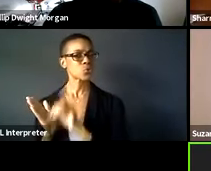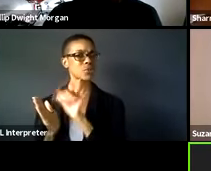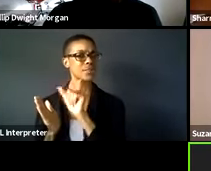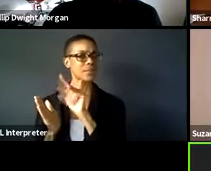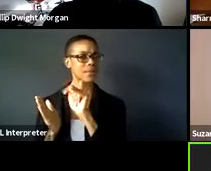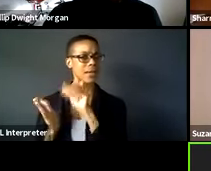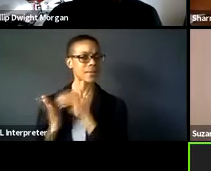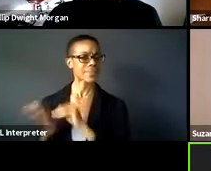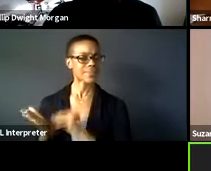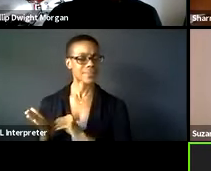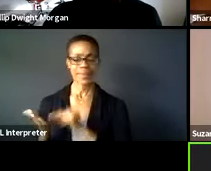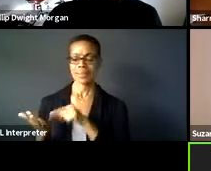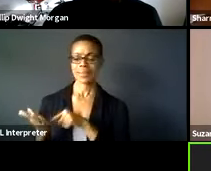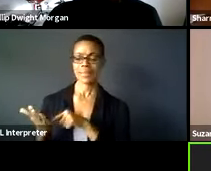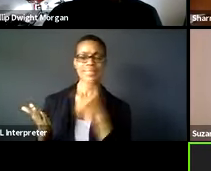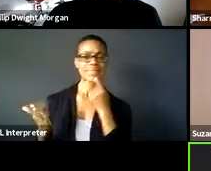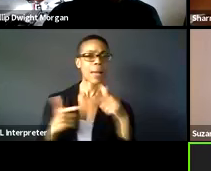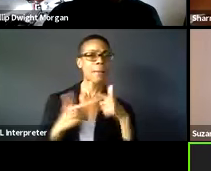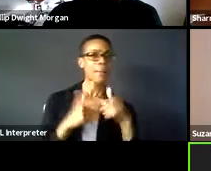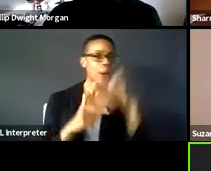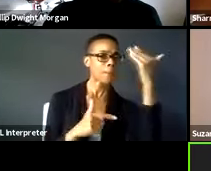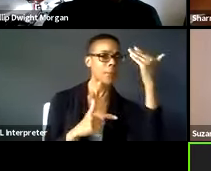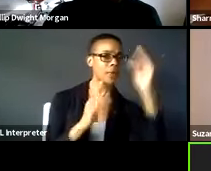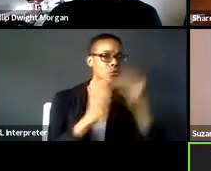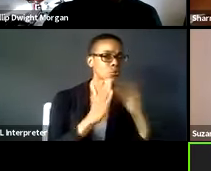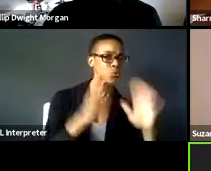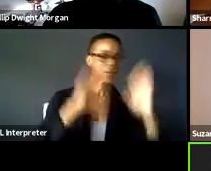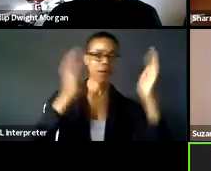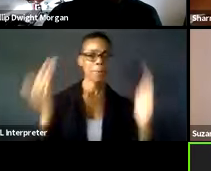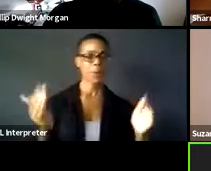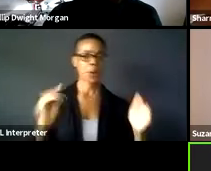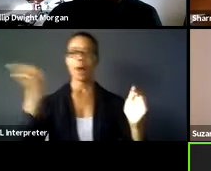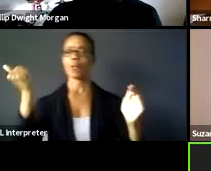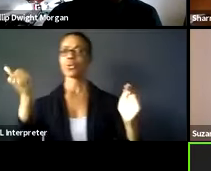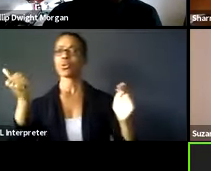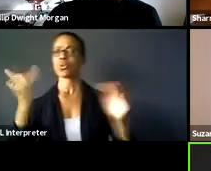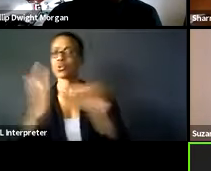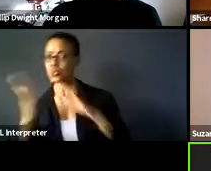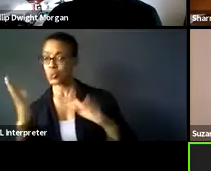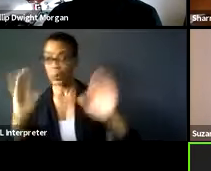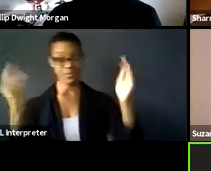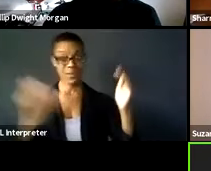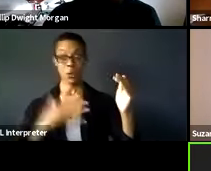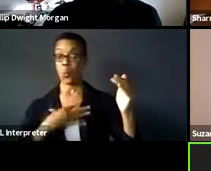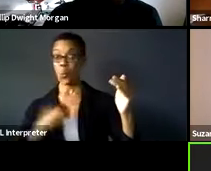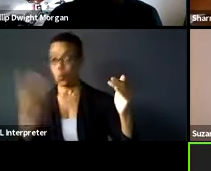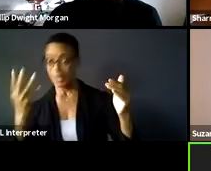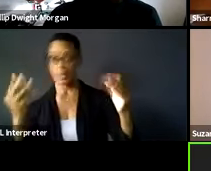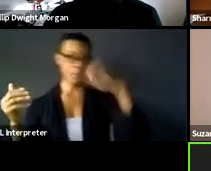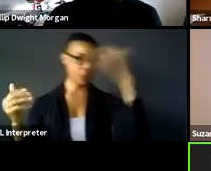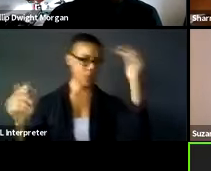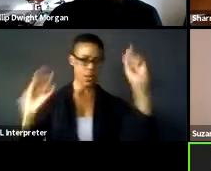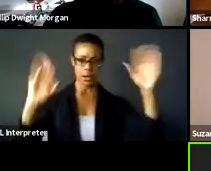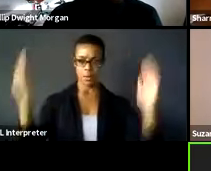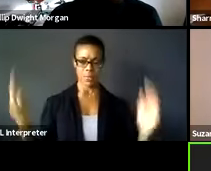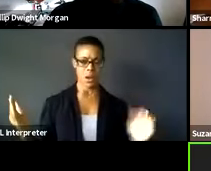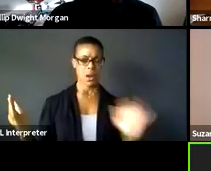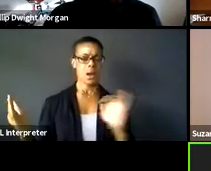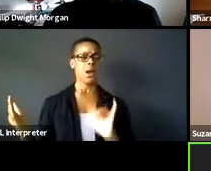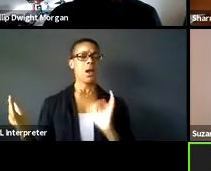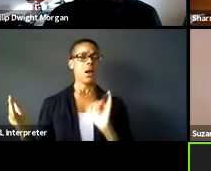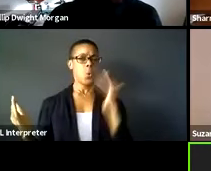of Black students in comparison to other cultural groups, and specifically compared to white students. So that's where our work was